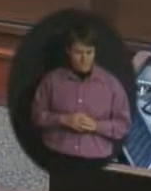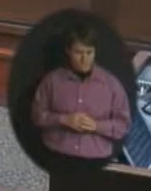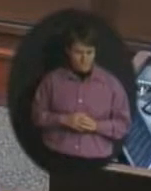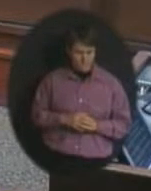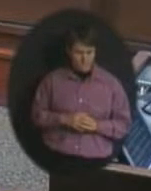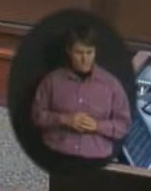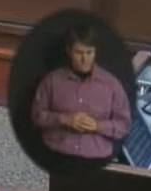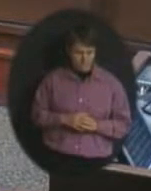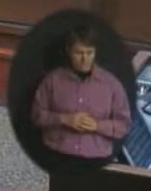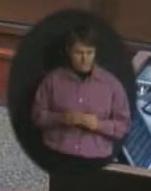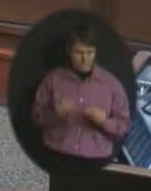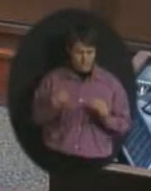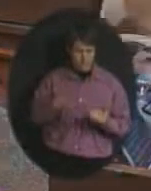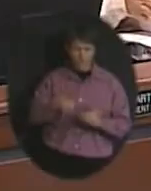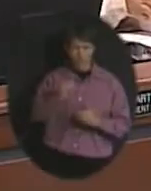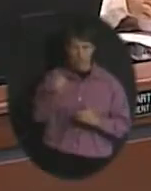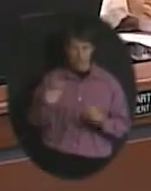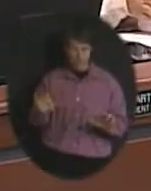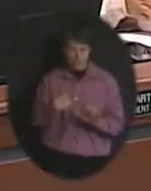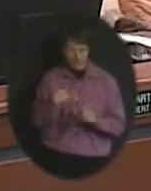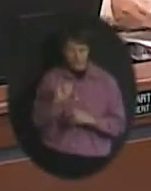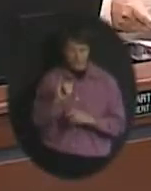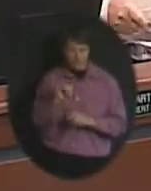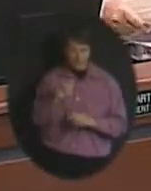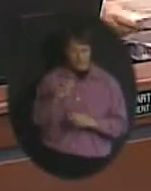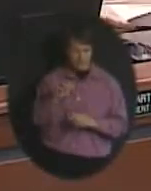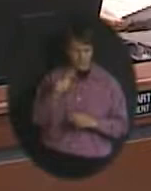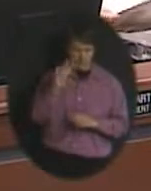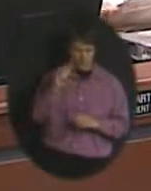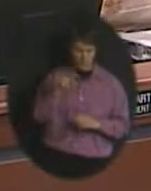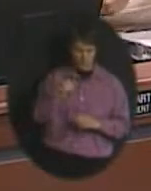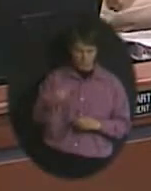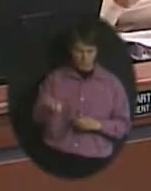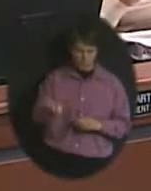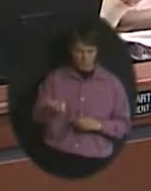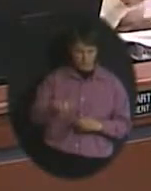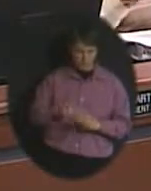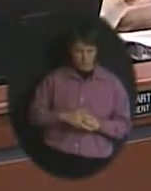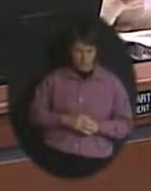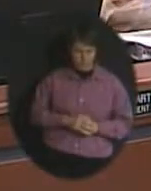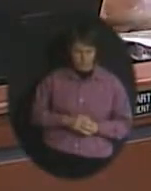On to our other action items, 7.01,